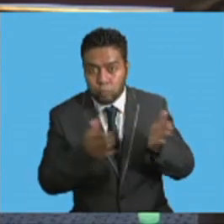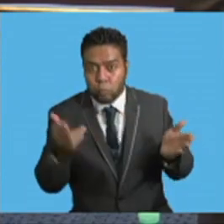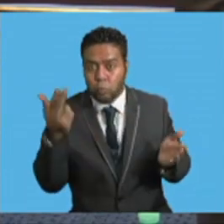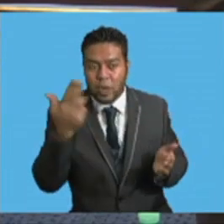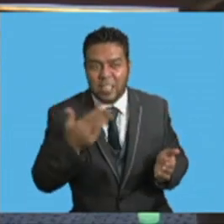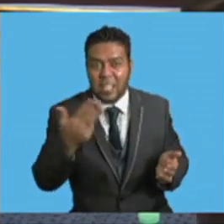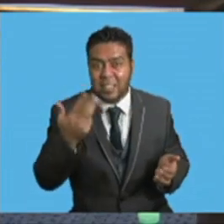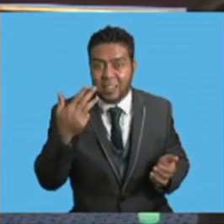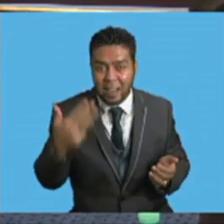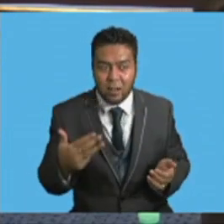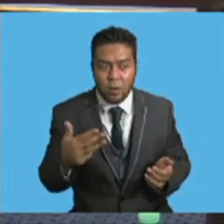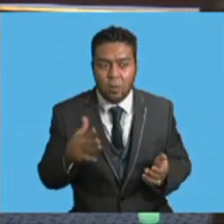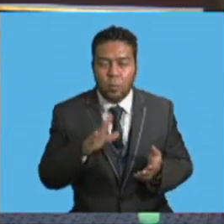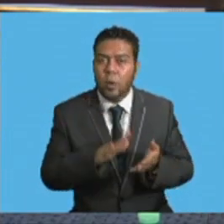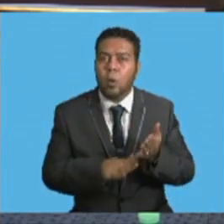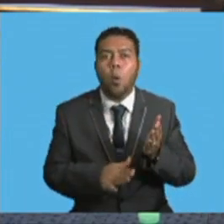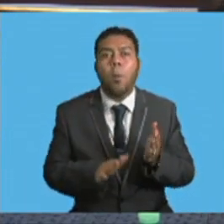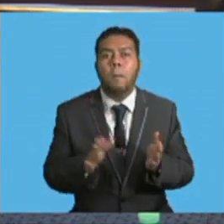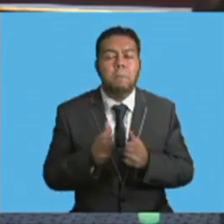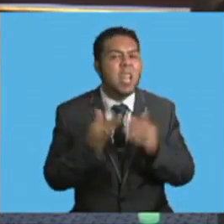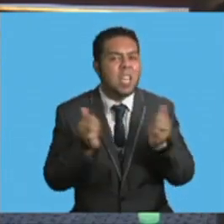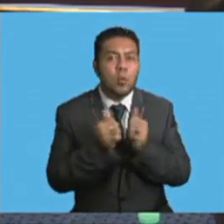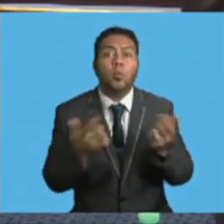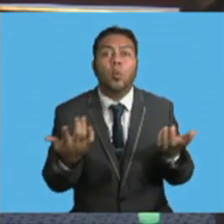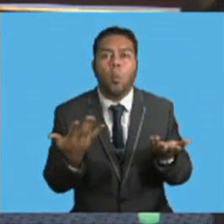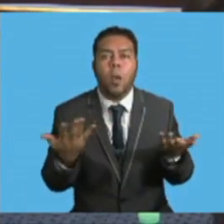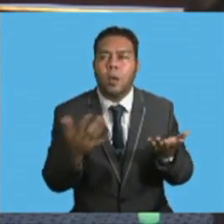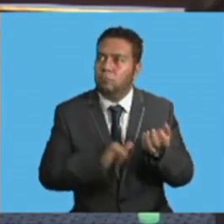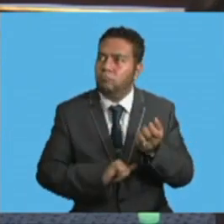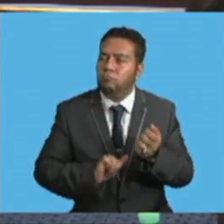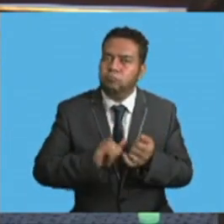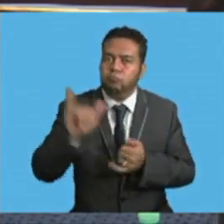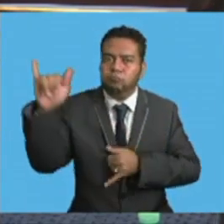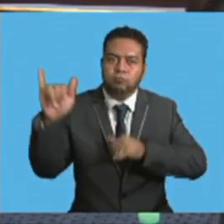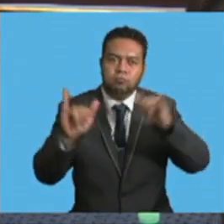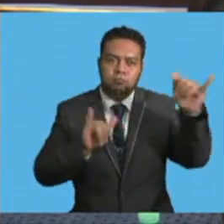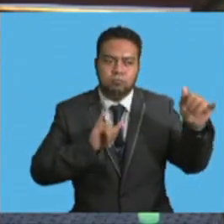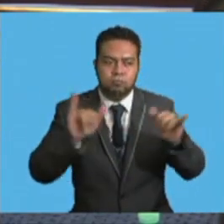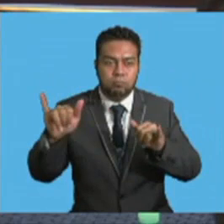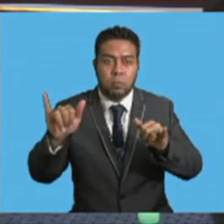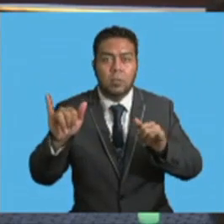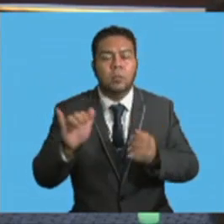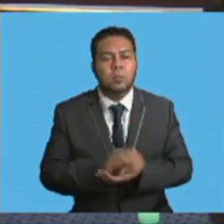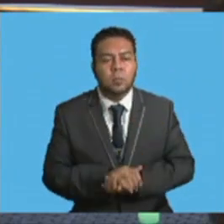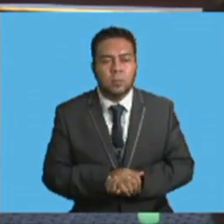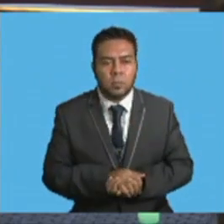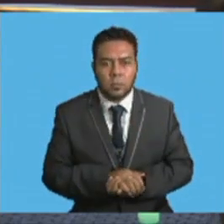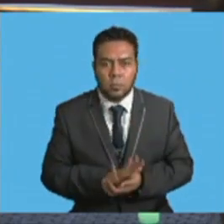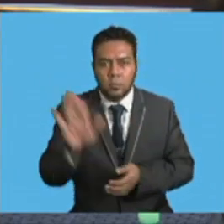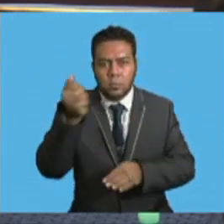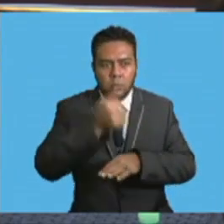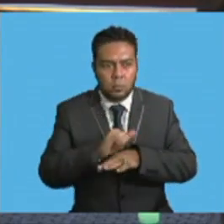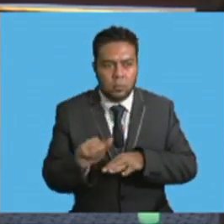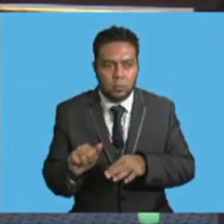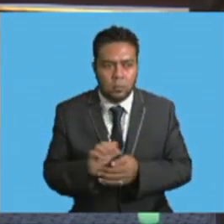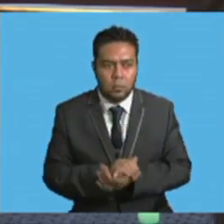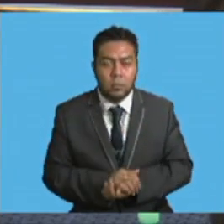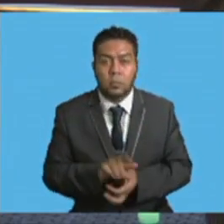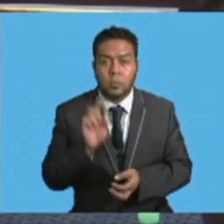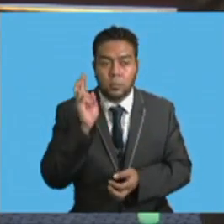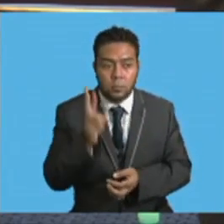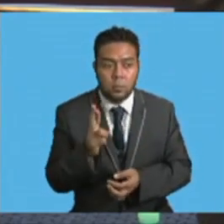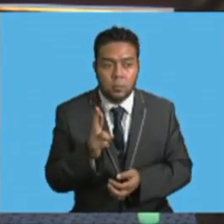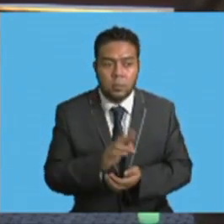with the majority going abroad. And when I say majority going abroad, it brings to mind a statement once made by